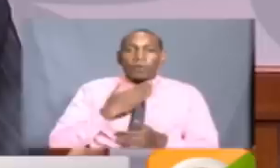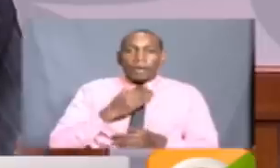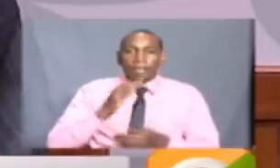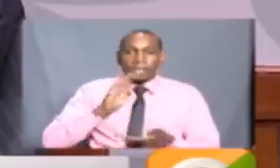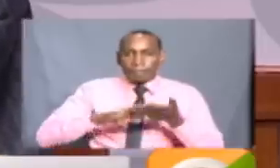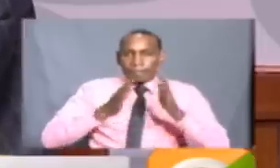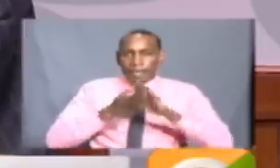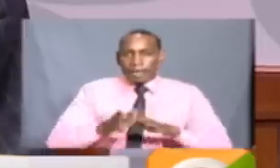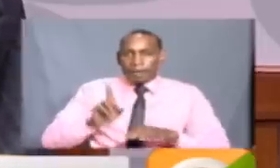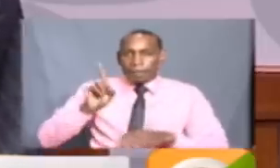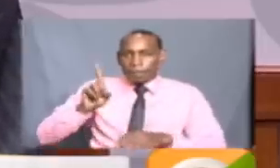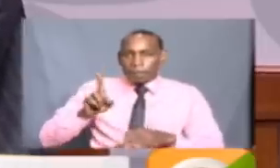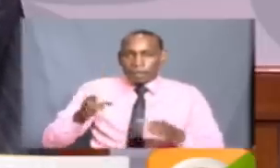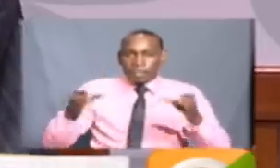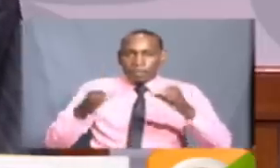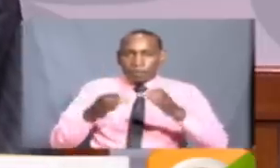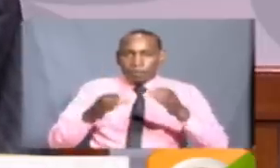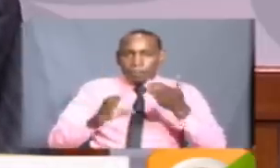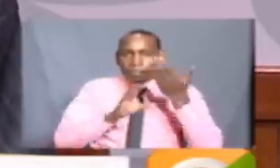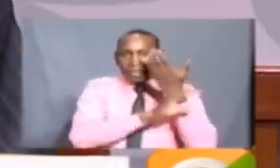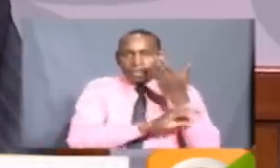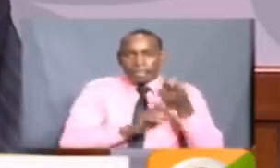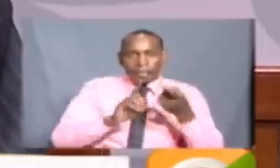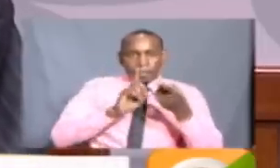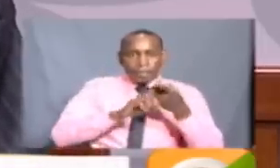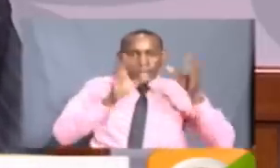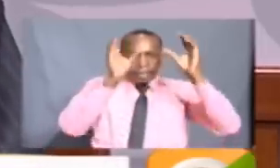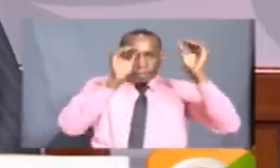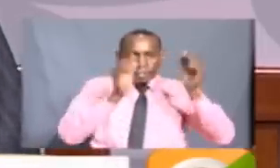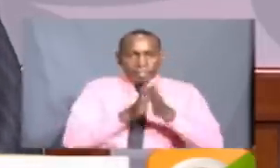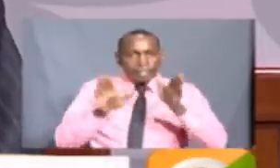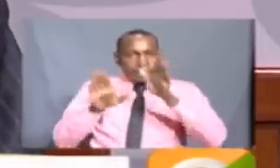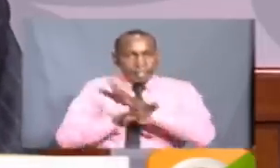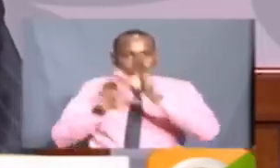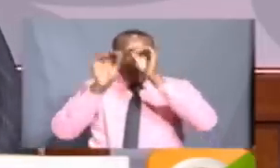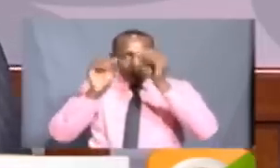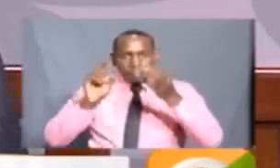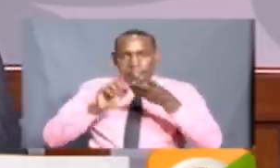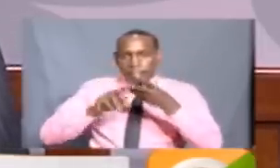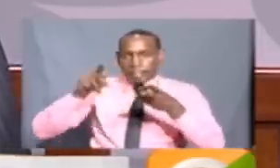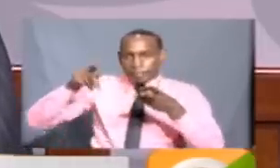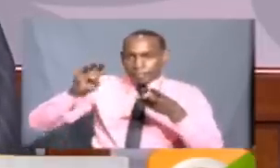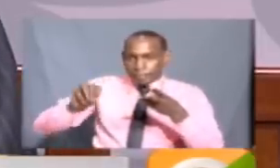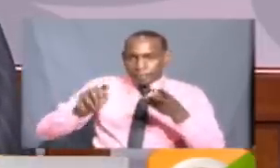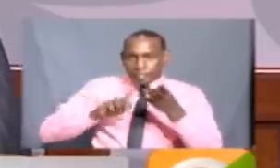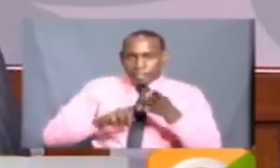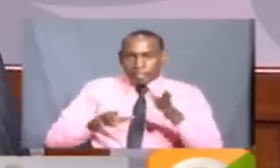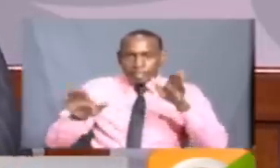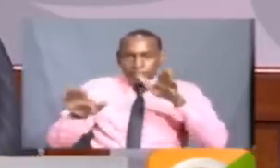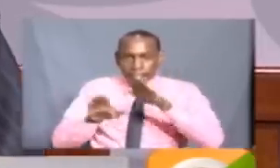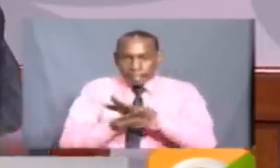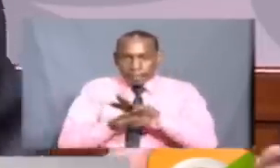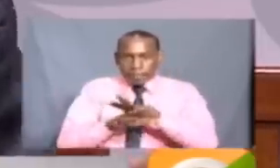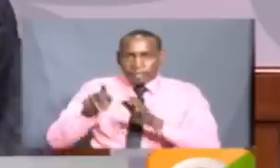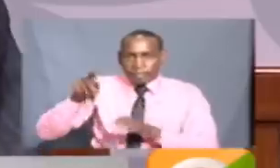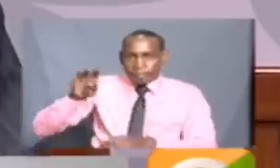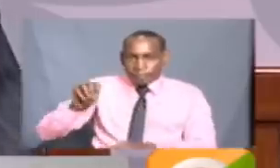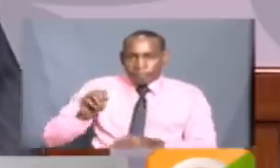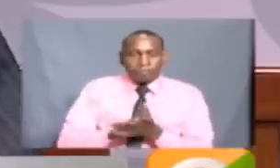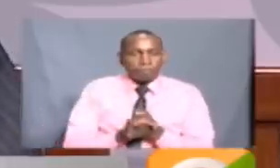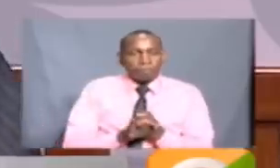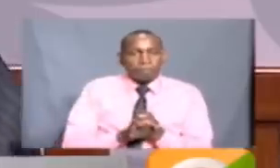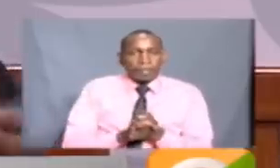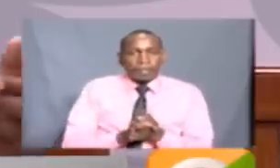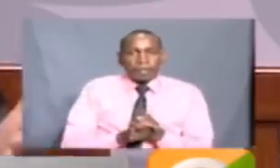everybody wants a position, either the president, yes, or the deputy president, or the prime minister, or the deputy prime minister, yeah, or something like